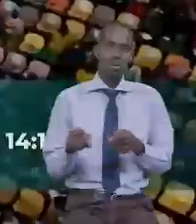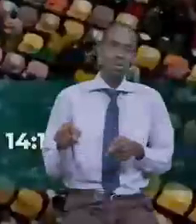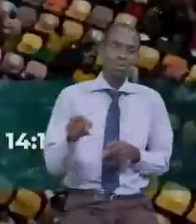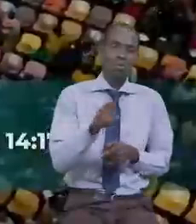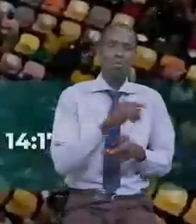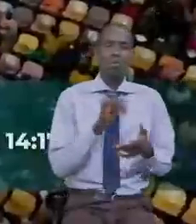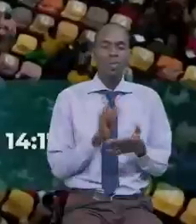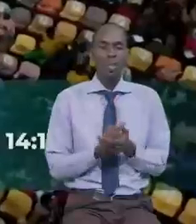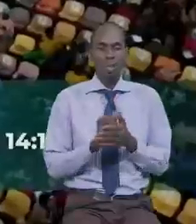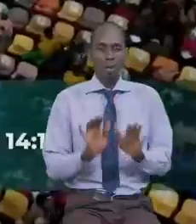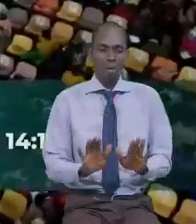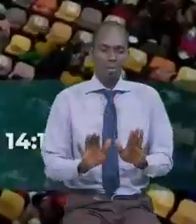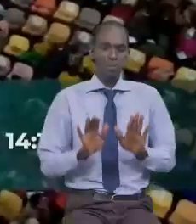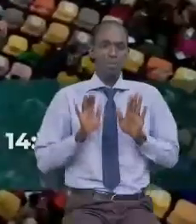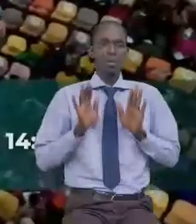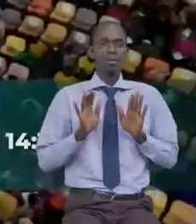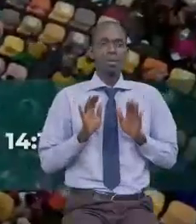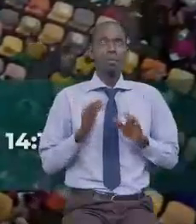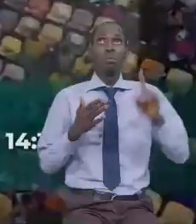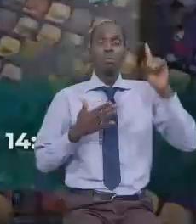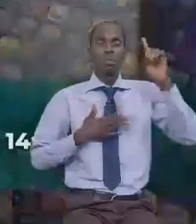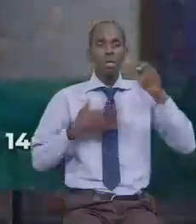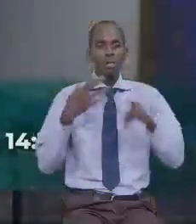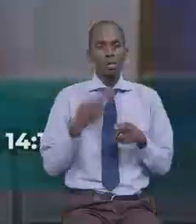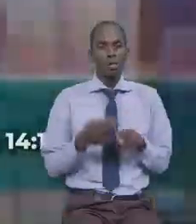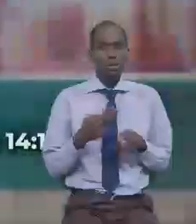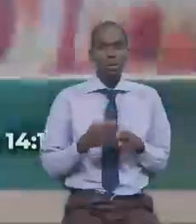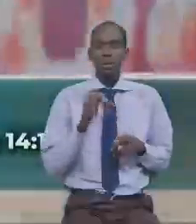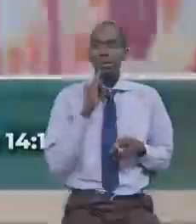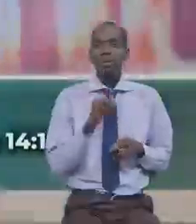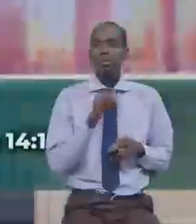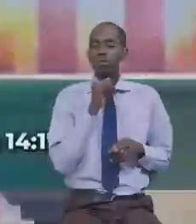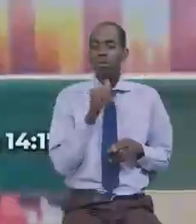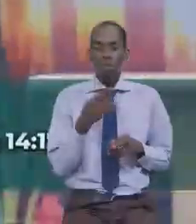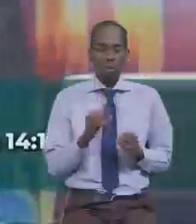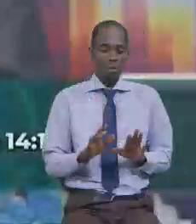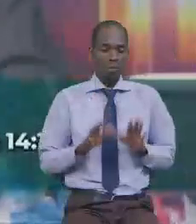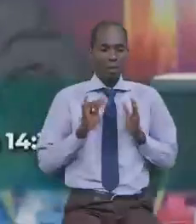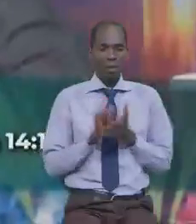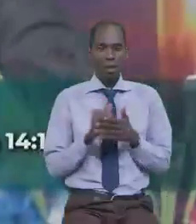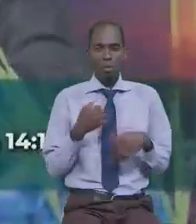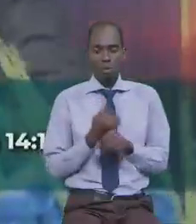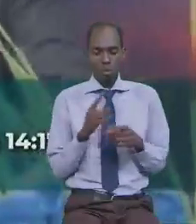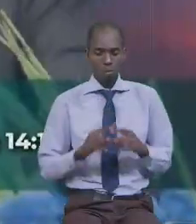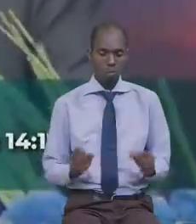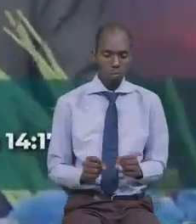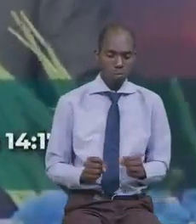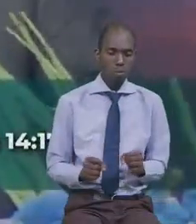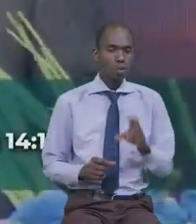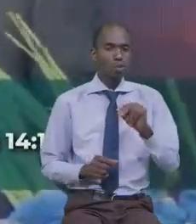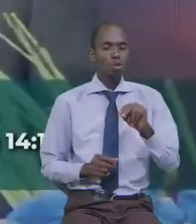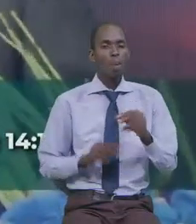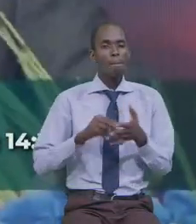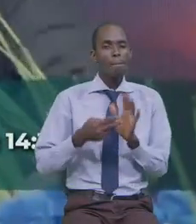fear my name. It's not the fear that makes you to tremble. It's talking about that honor